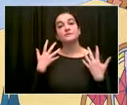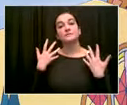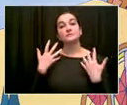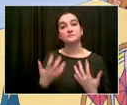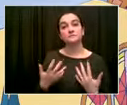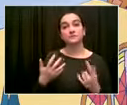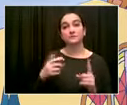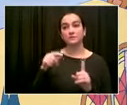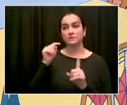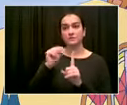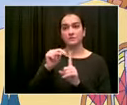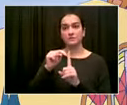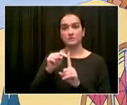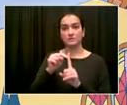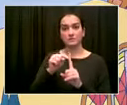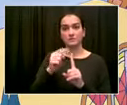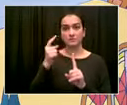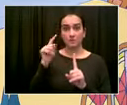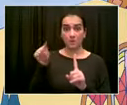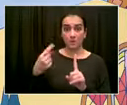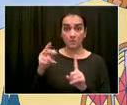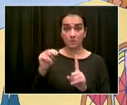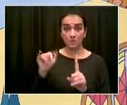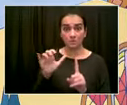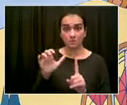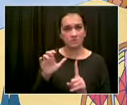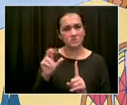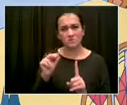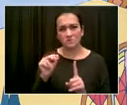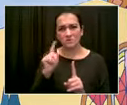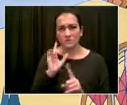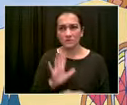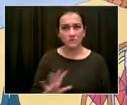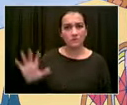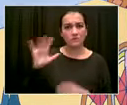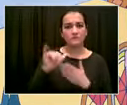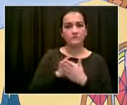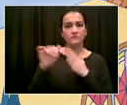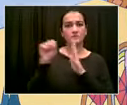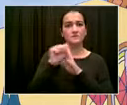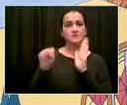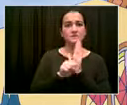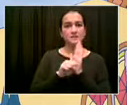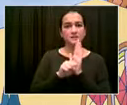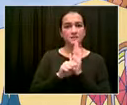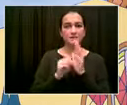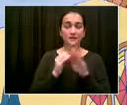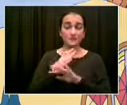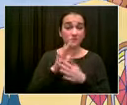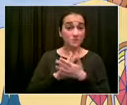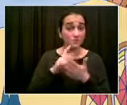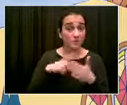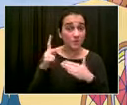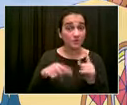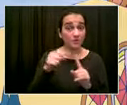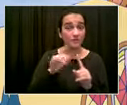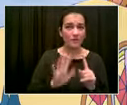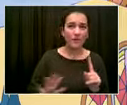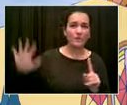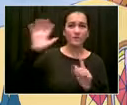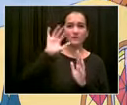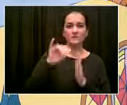can have that extended day to 5 o'clock or 6 o'clock everywhere, to make sure it's fully funded,